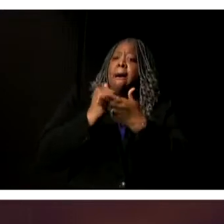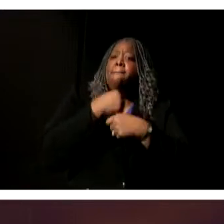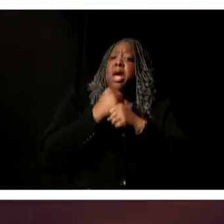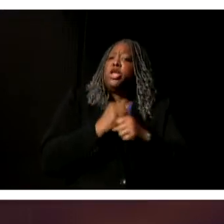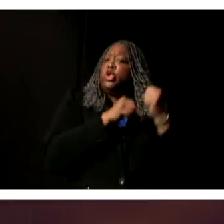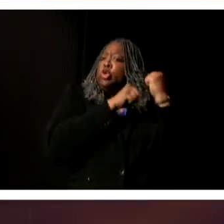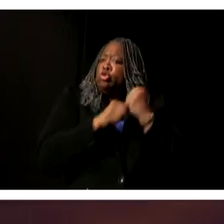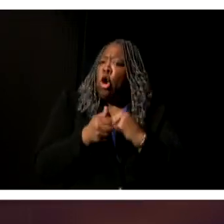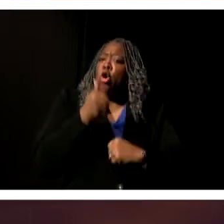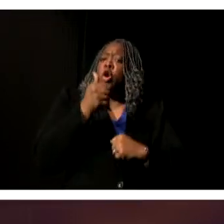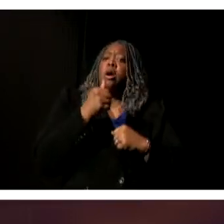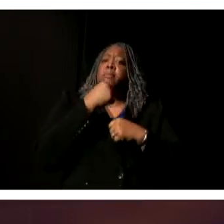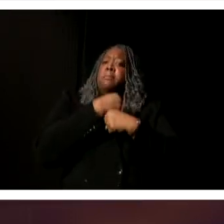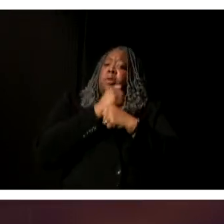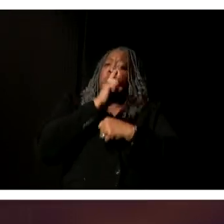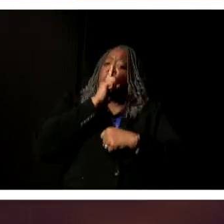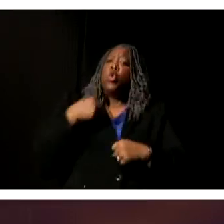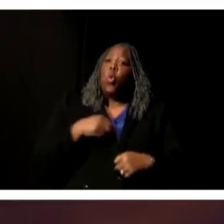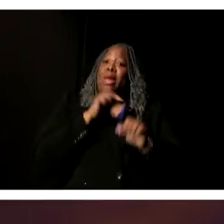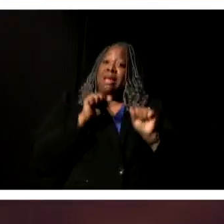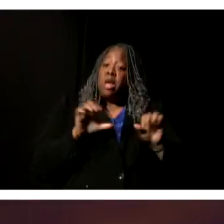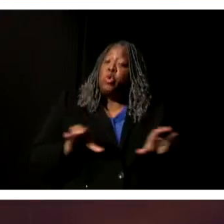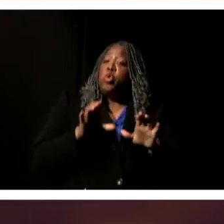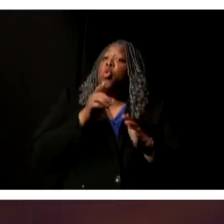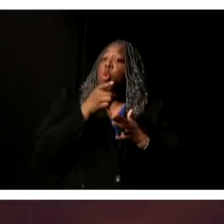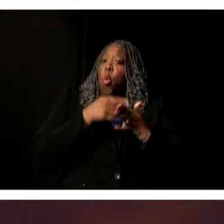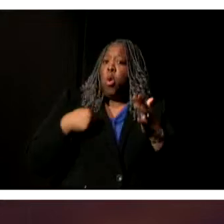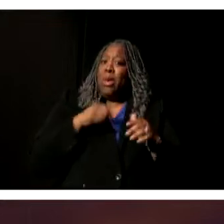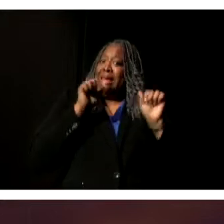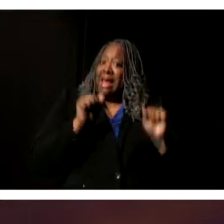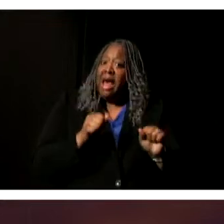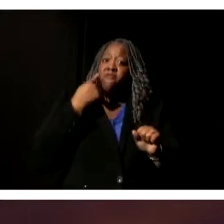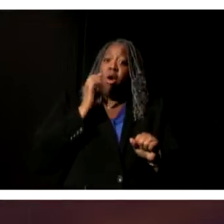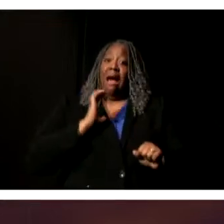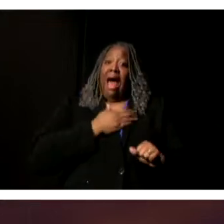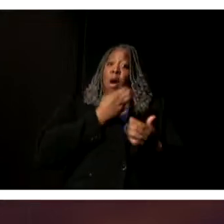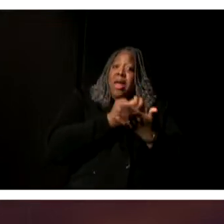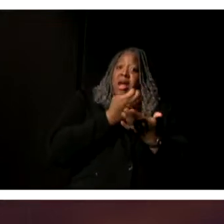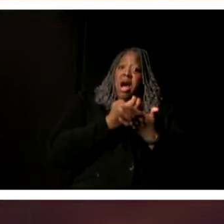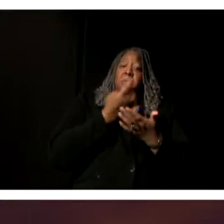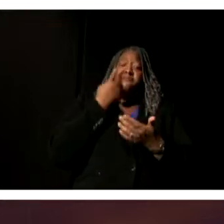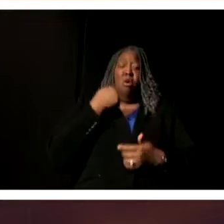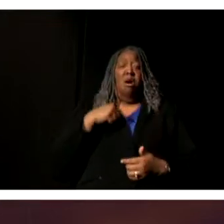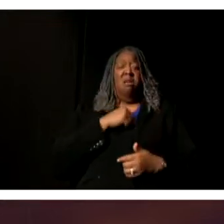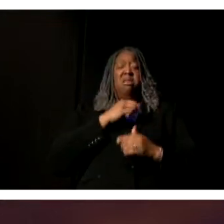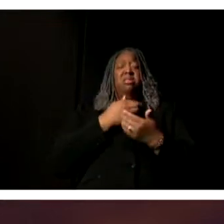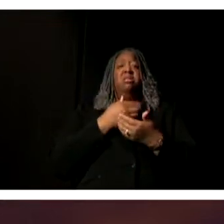to ensure that we are doing what we can for our economy for us all.